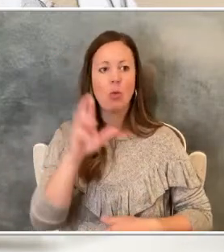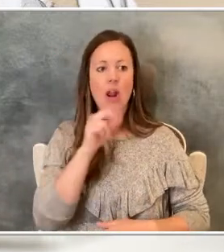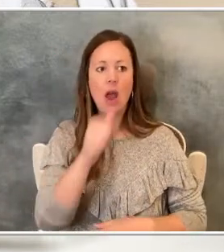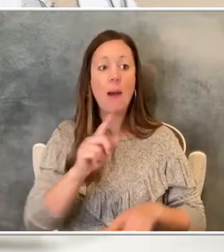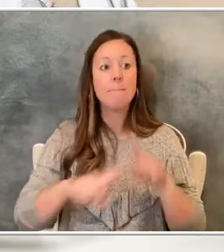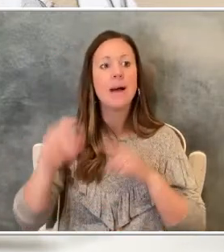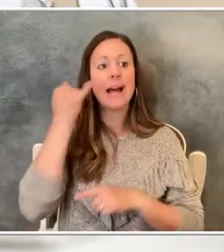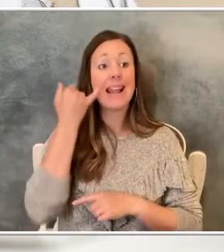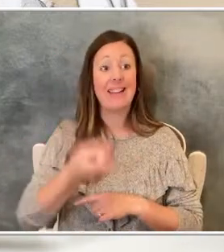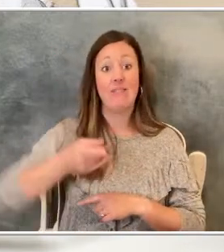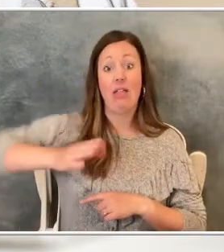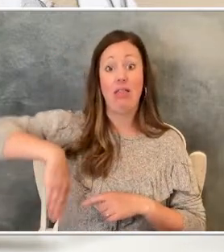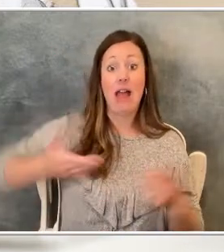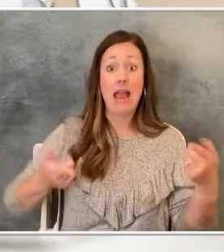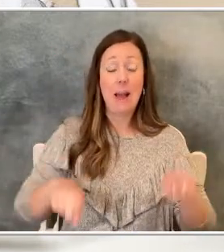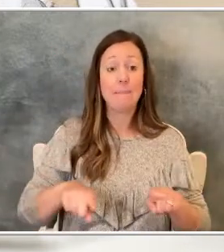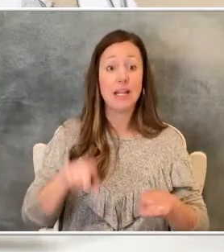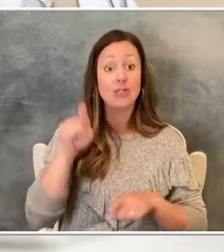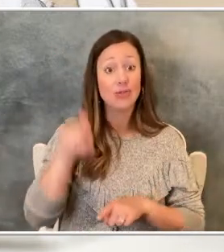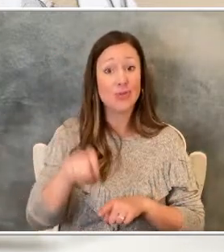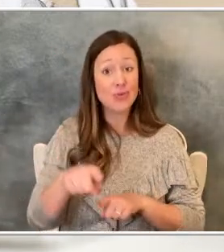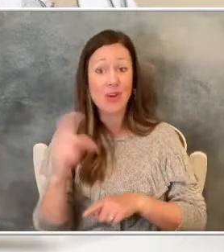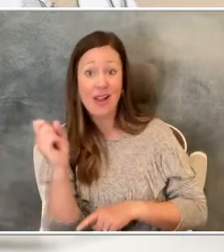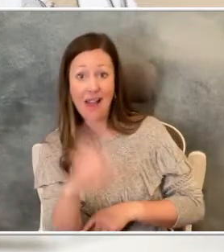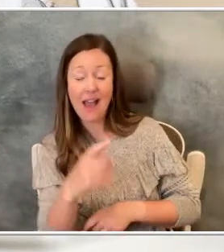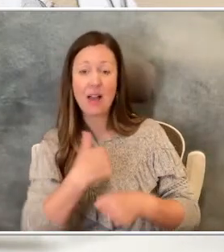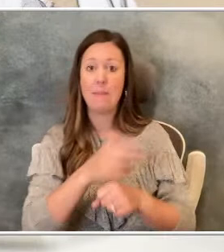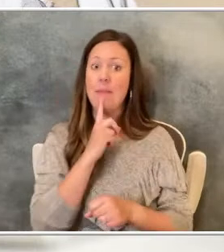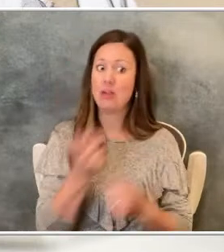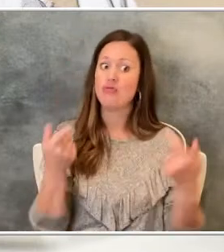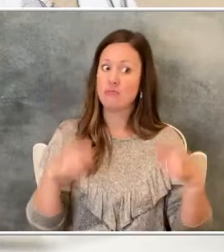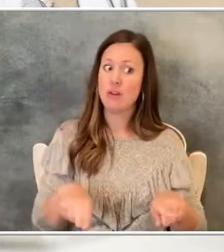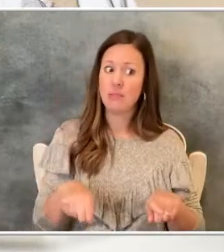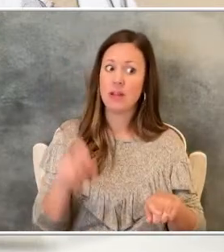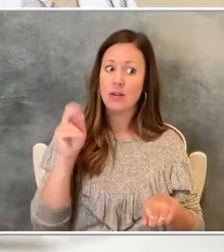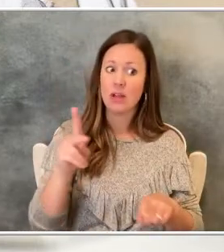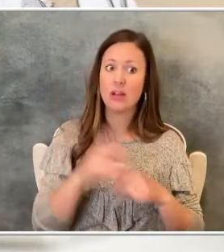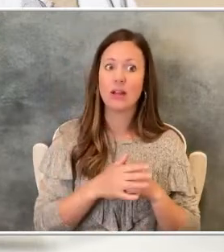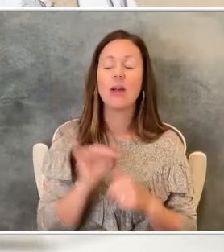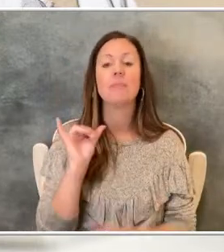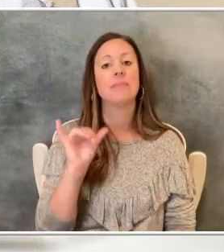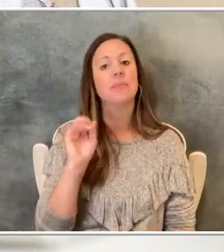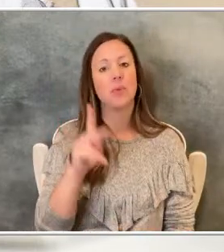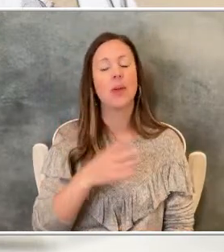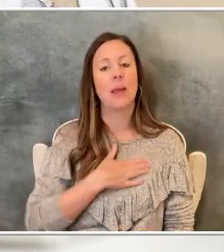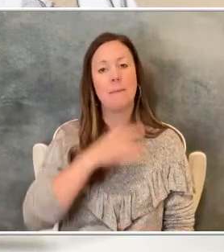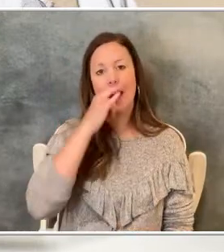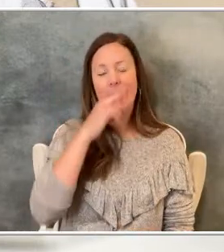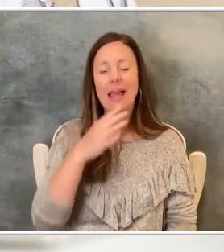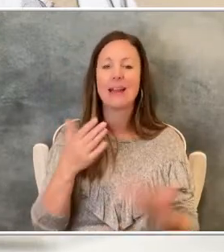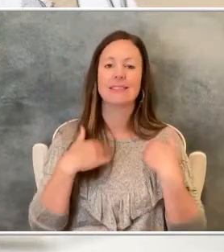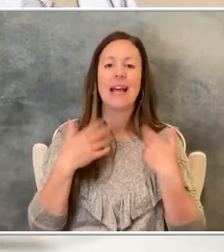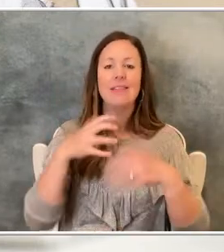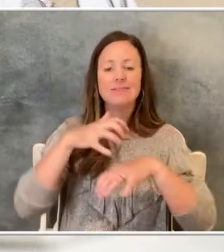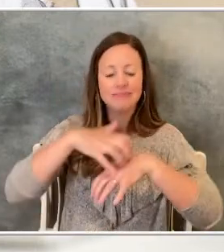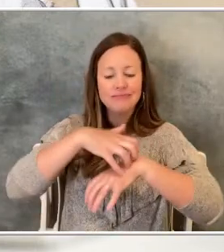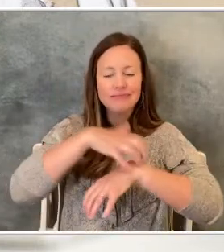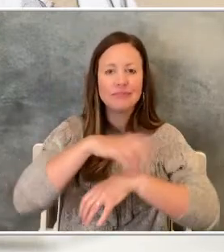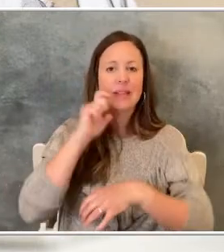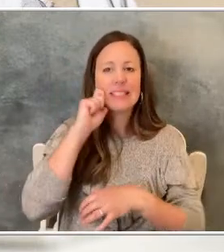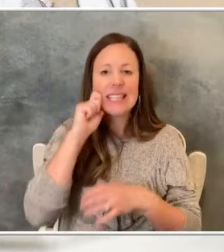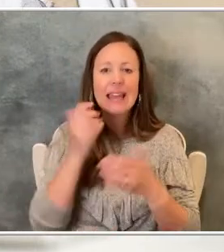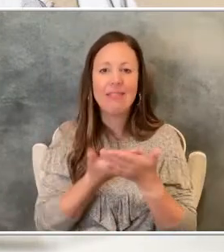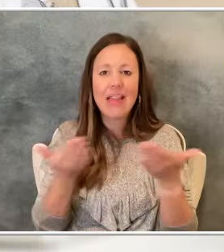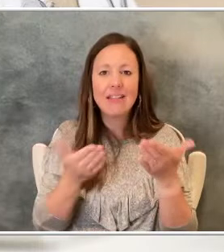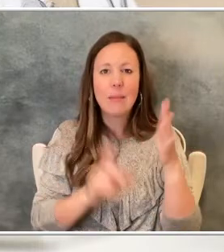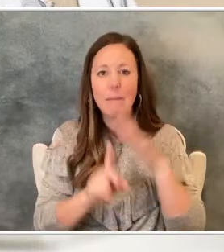it done, you should inquire and make sure they have it done. Okay, my kids, little bumps and skin irritations pop up on my kids all the